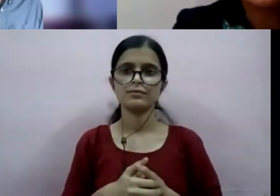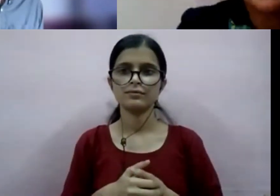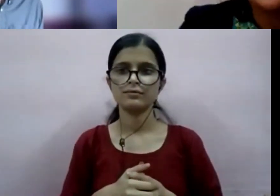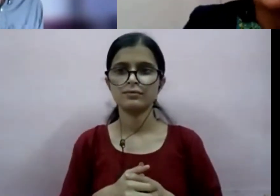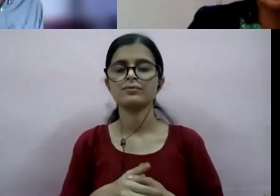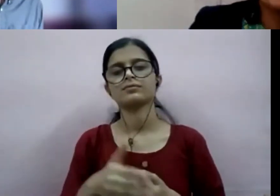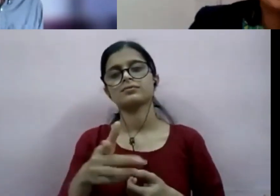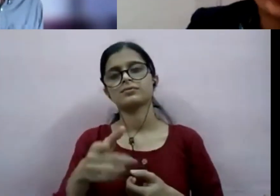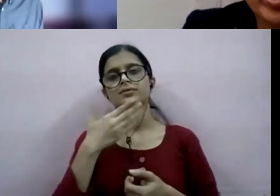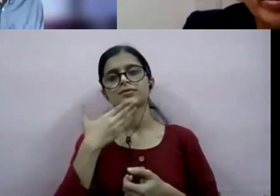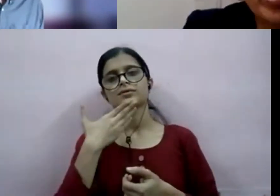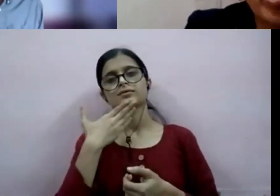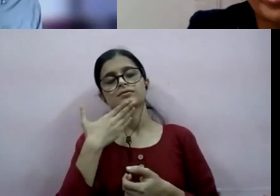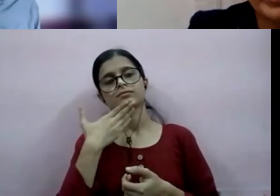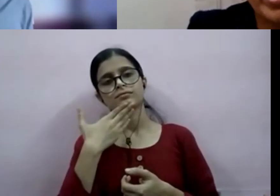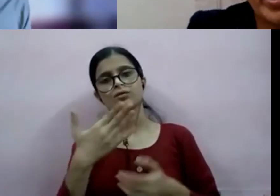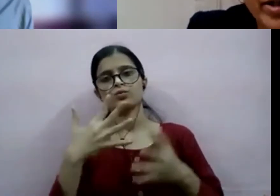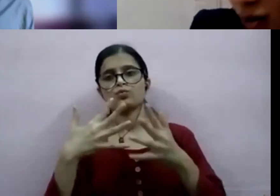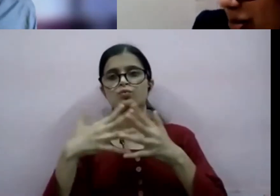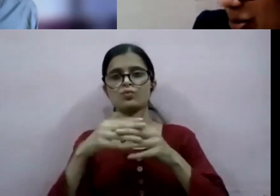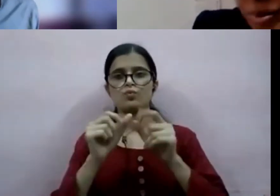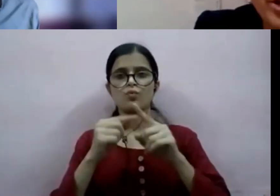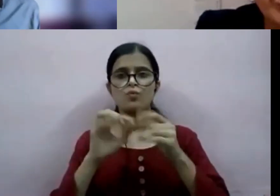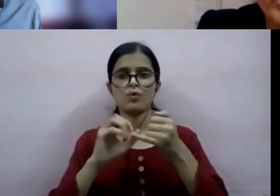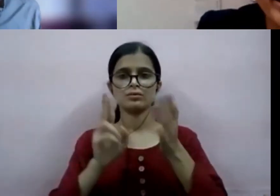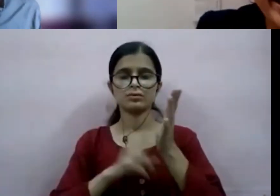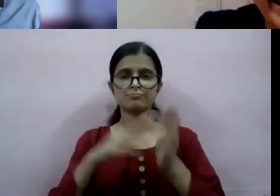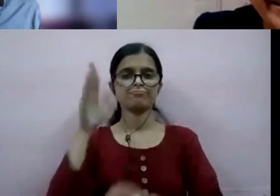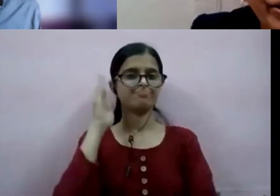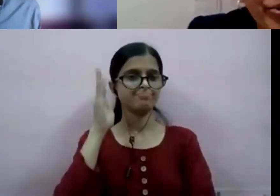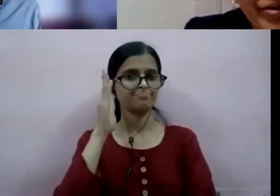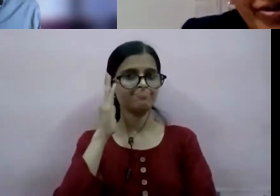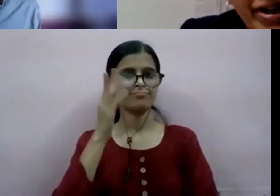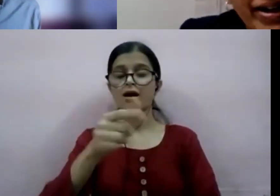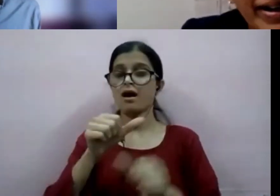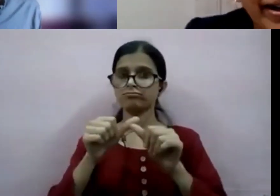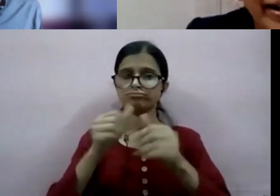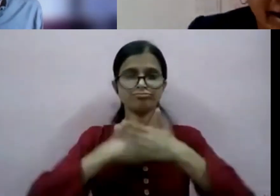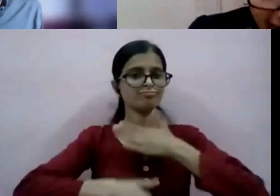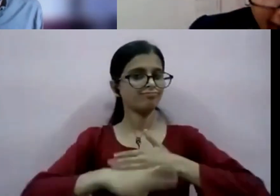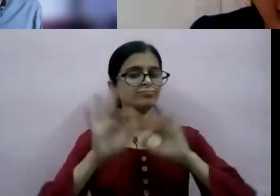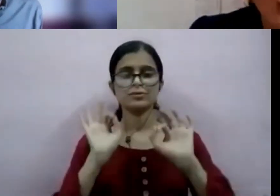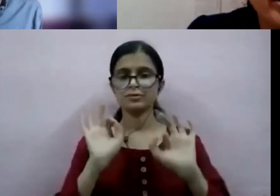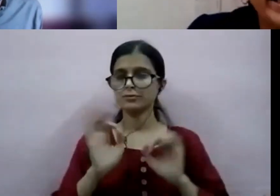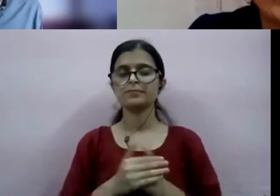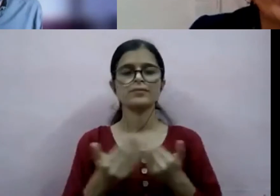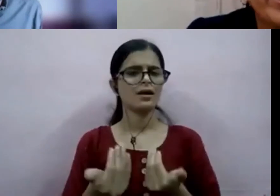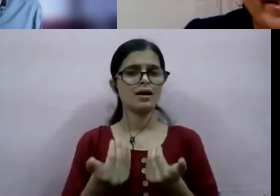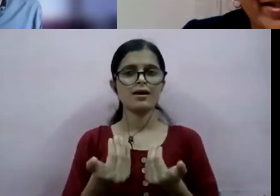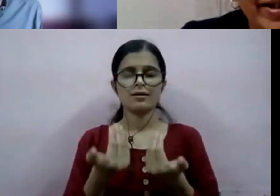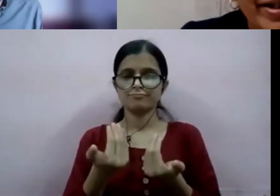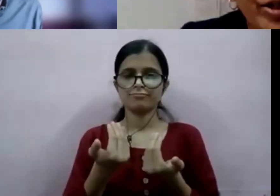Thank you. Thank you, Professor Watson, for answering all those questions patiently. And I think we've kicked off the